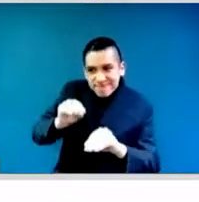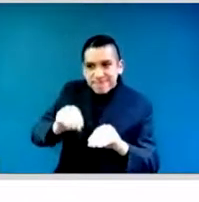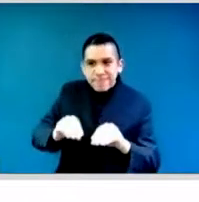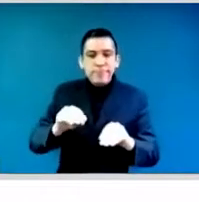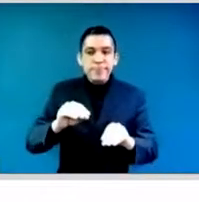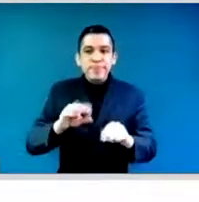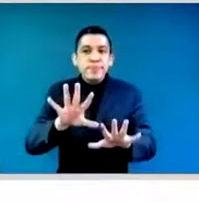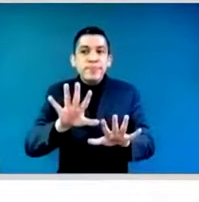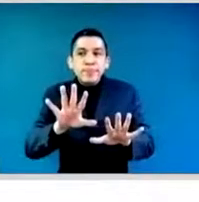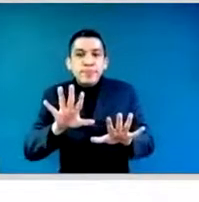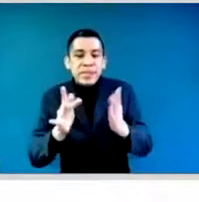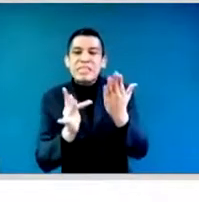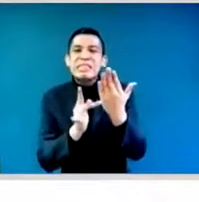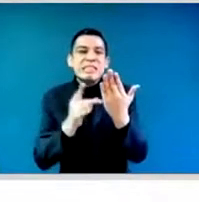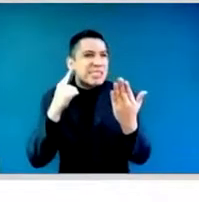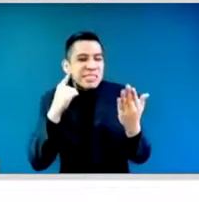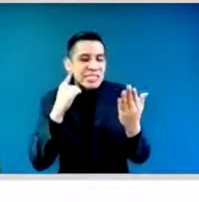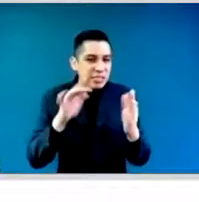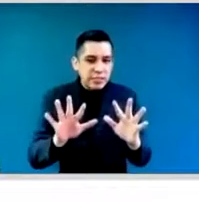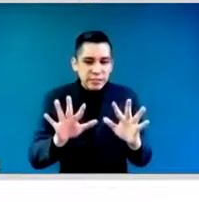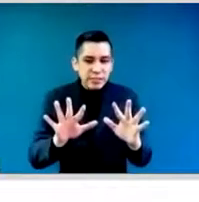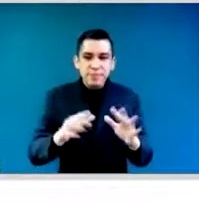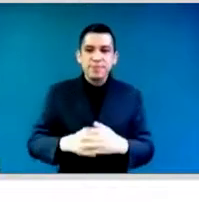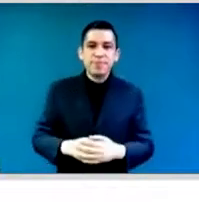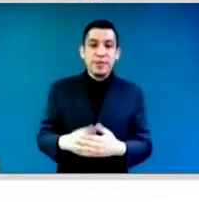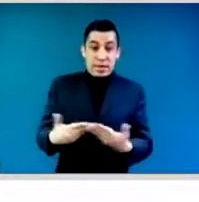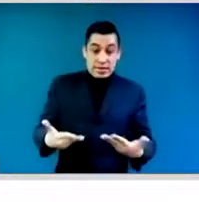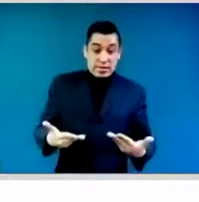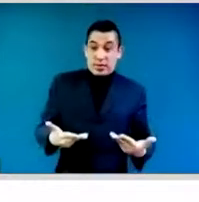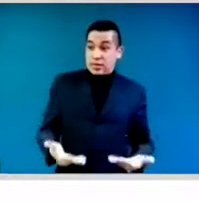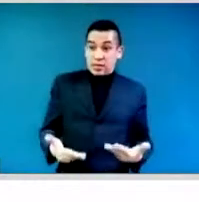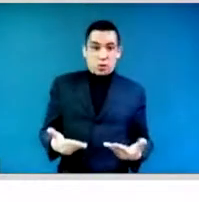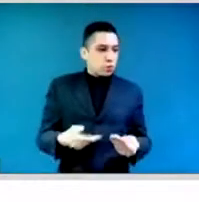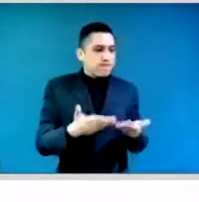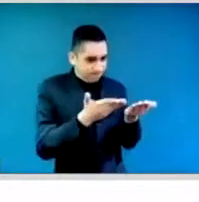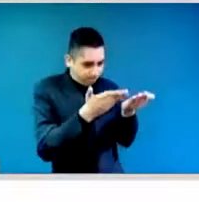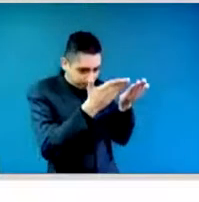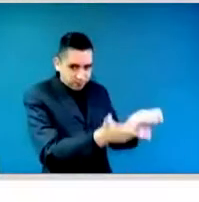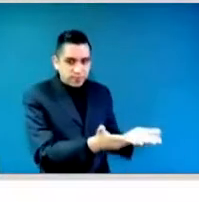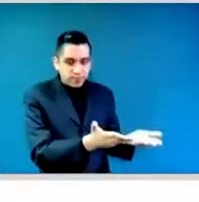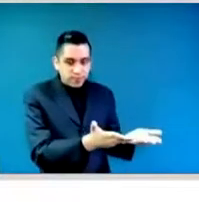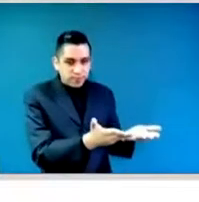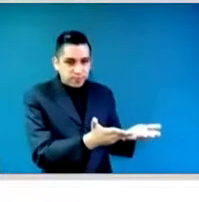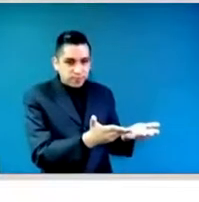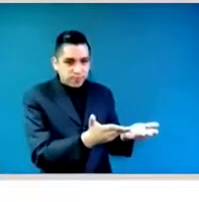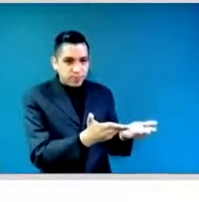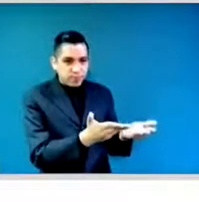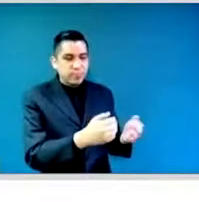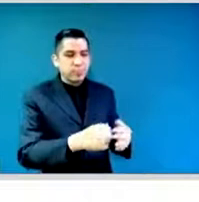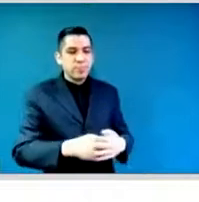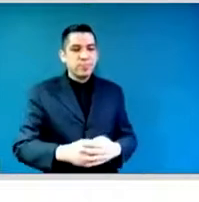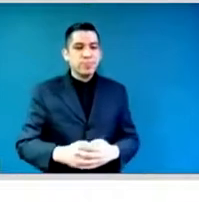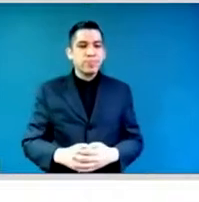to meet you. Nice to say hello to you. On the other side of the table, what can governments do to tackle this? What can governments do to